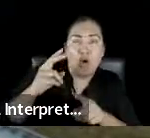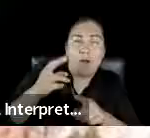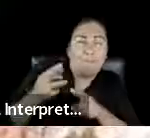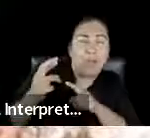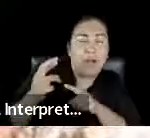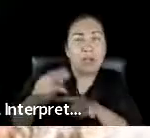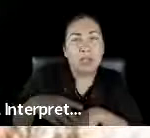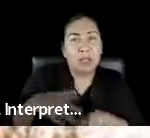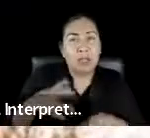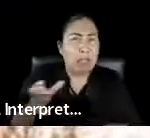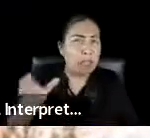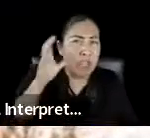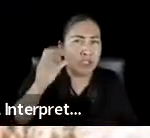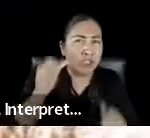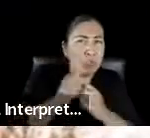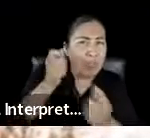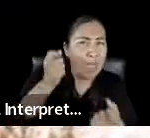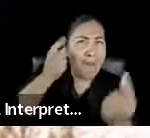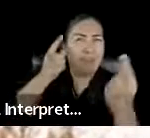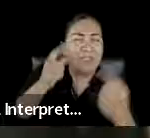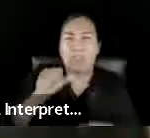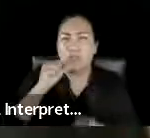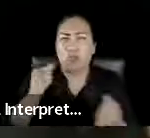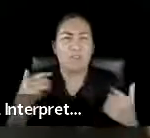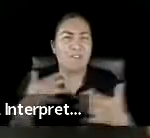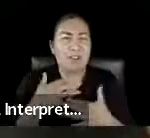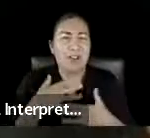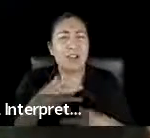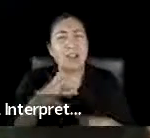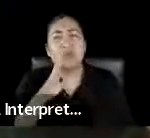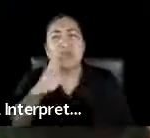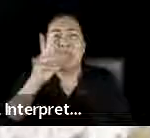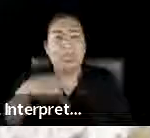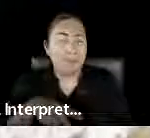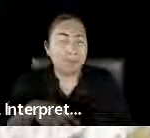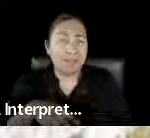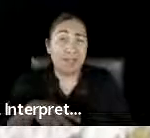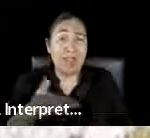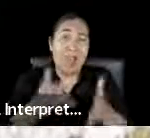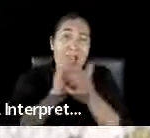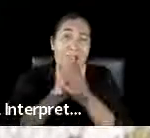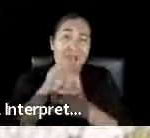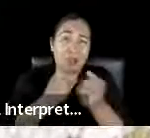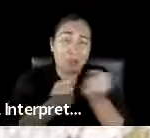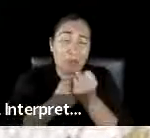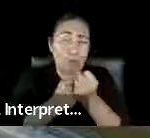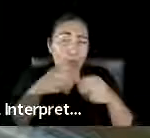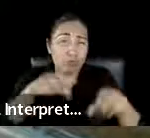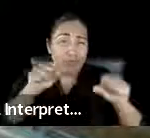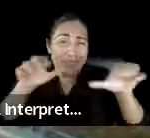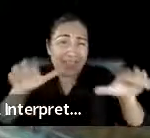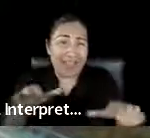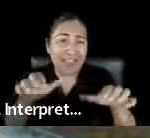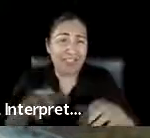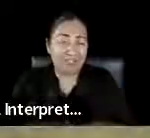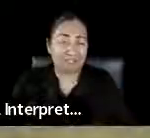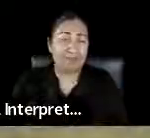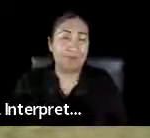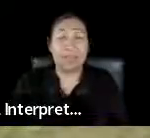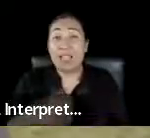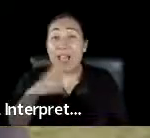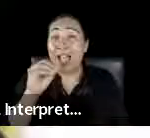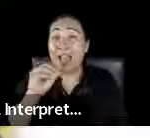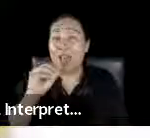those around you. So don't be afraid to speak out, to ask for support, to take action. And